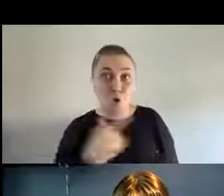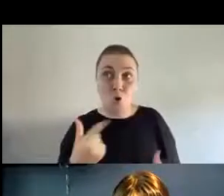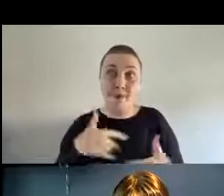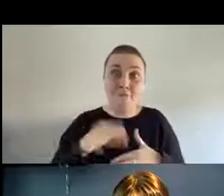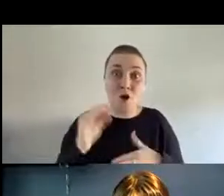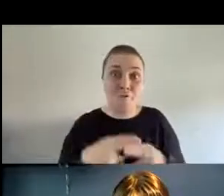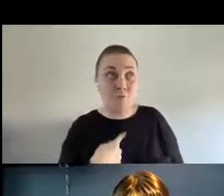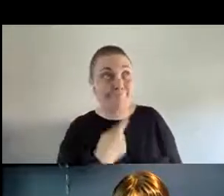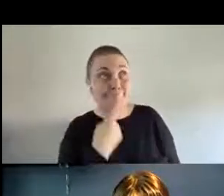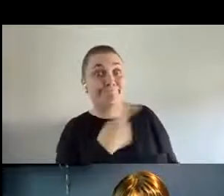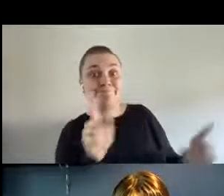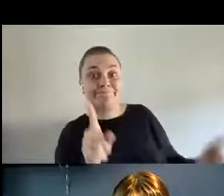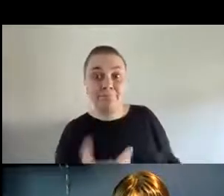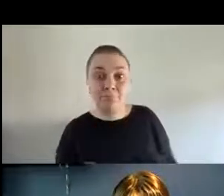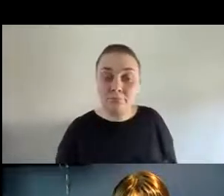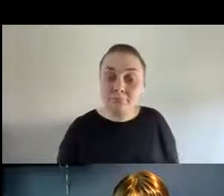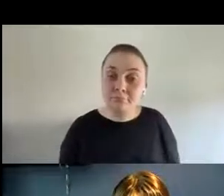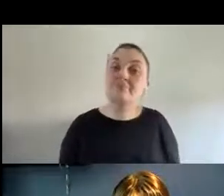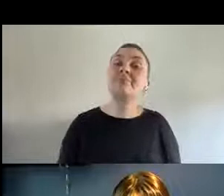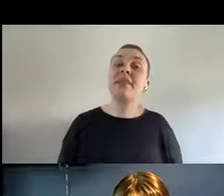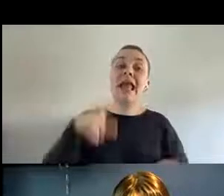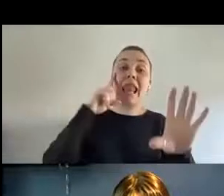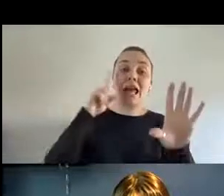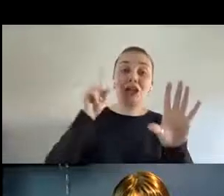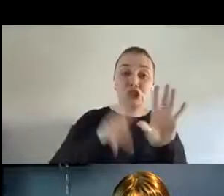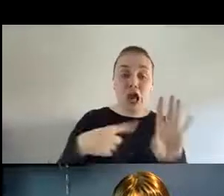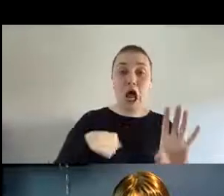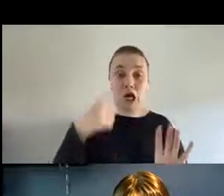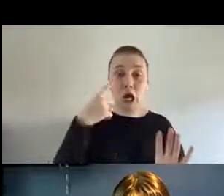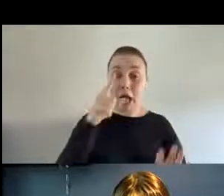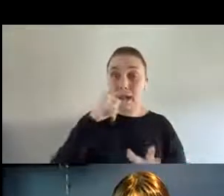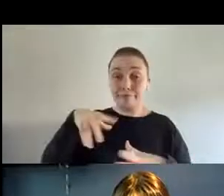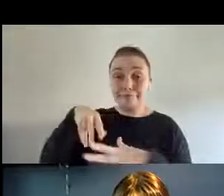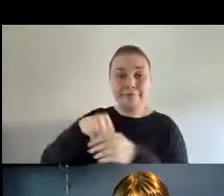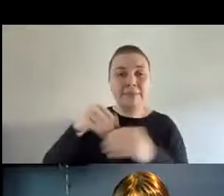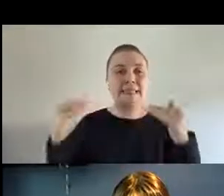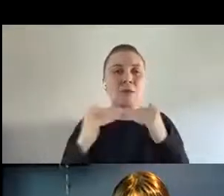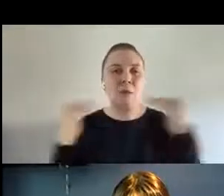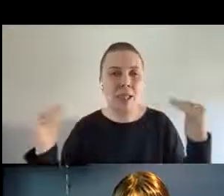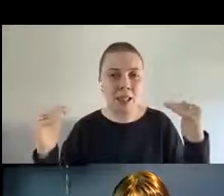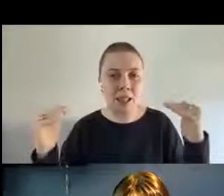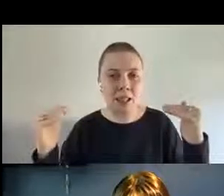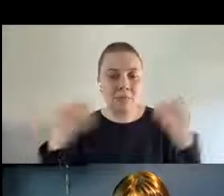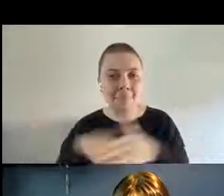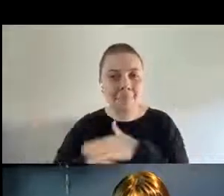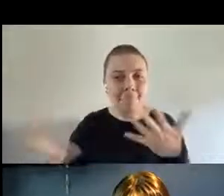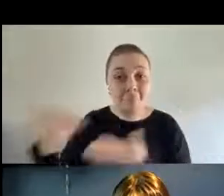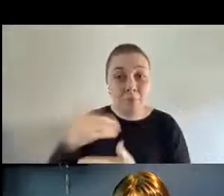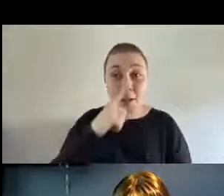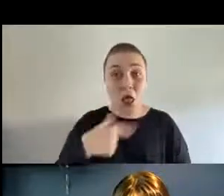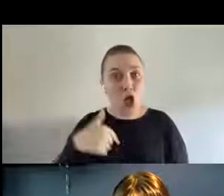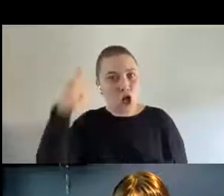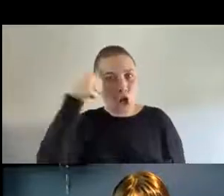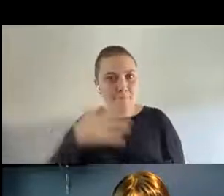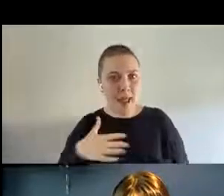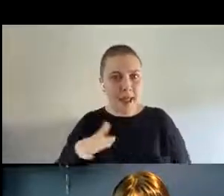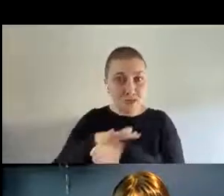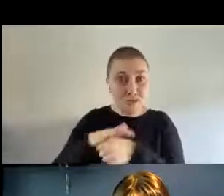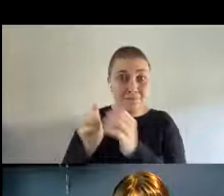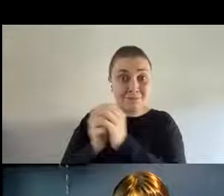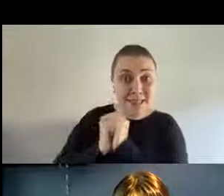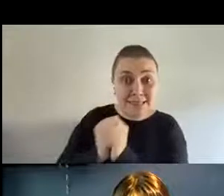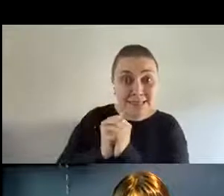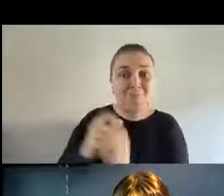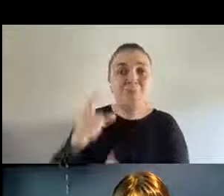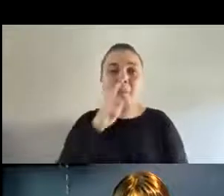So last year, I noticed that I could participate equally in discussions with people I knew in my area, friends and people I